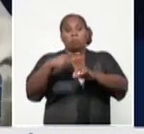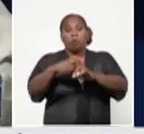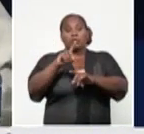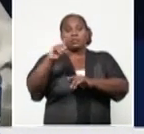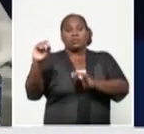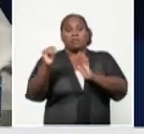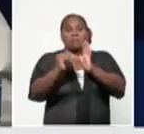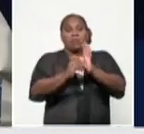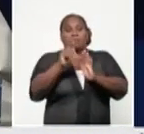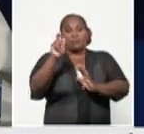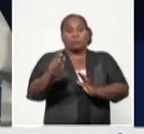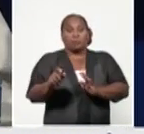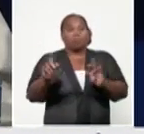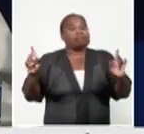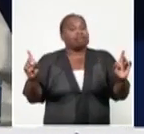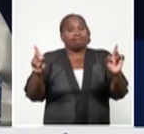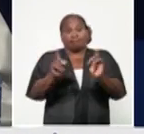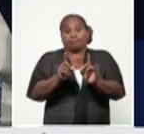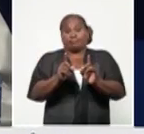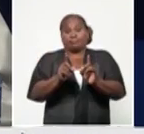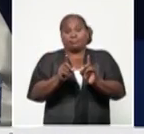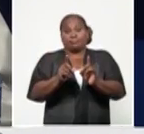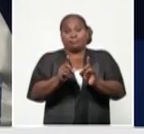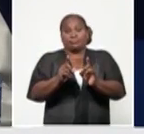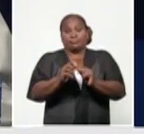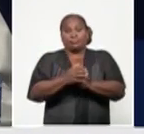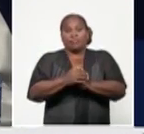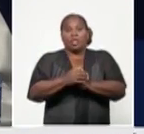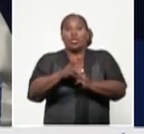To summarize, of the